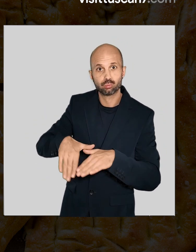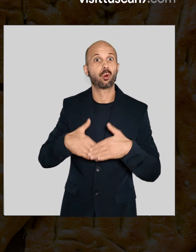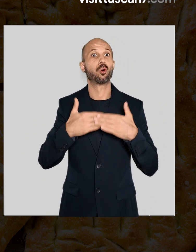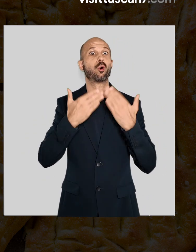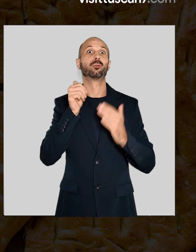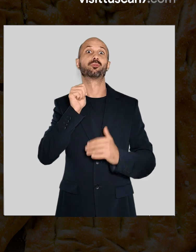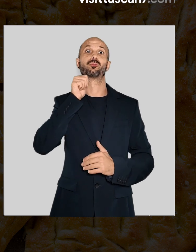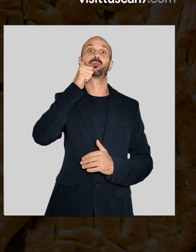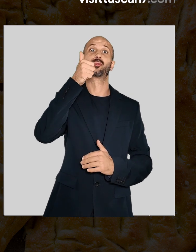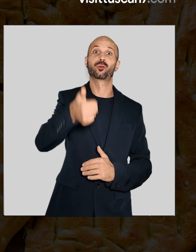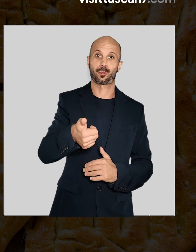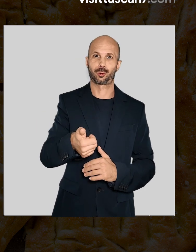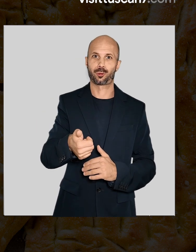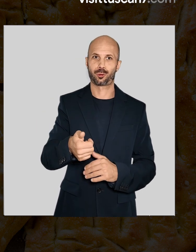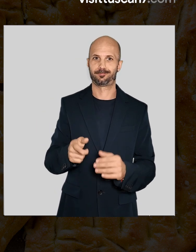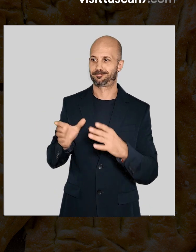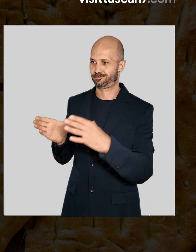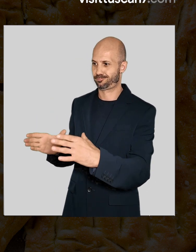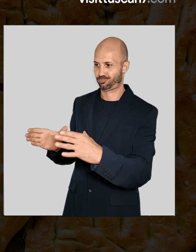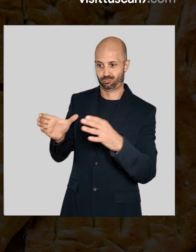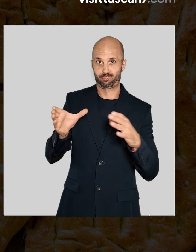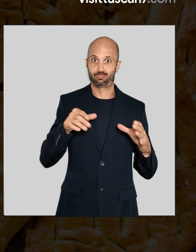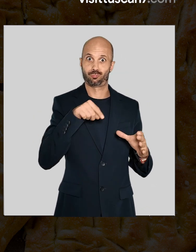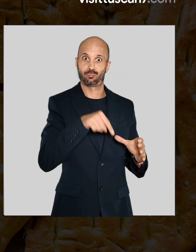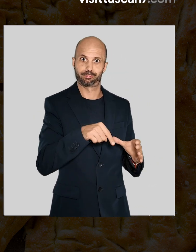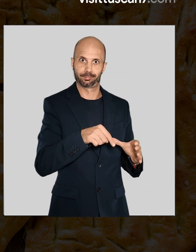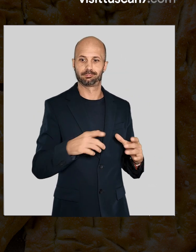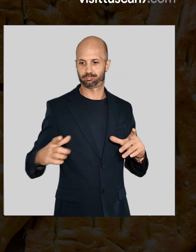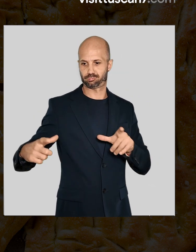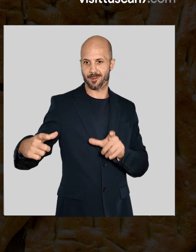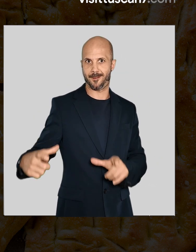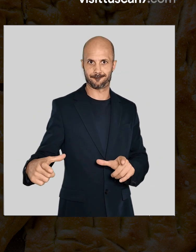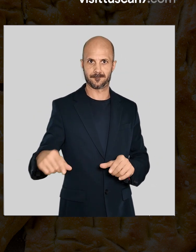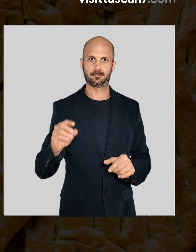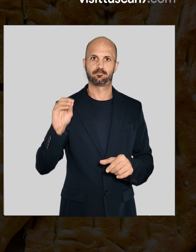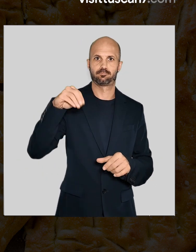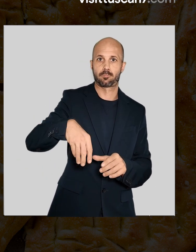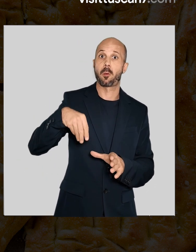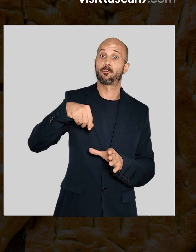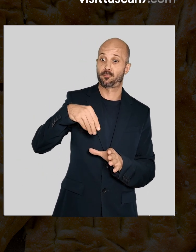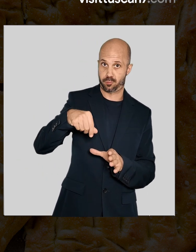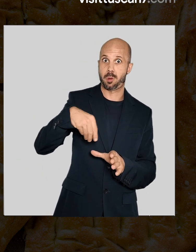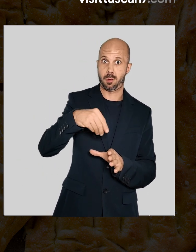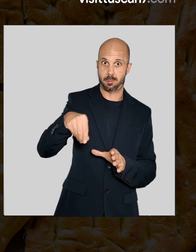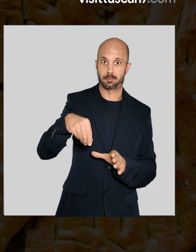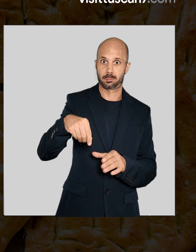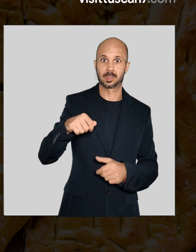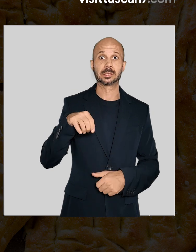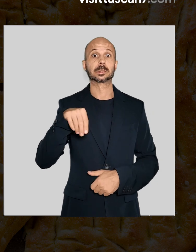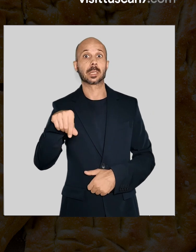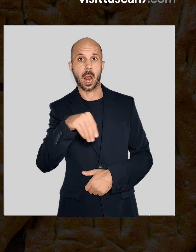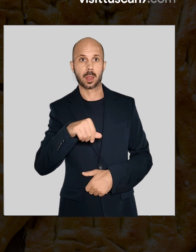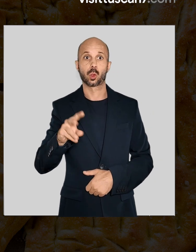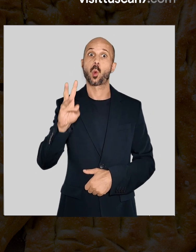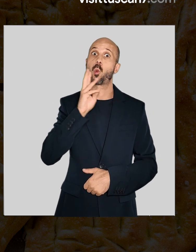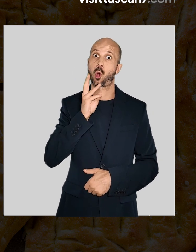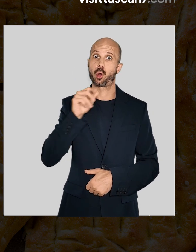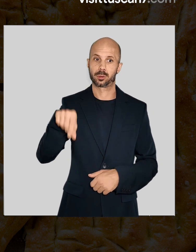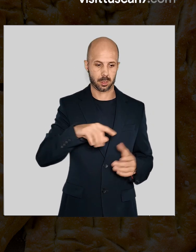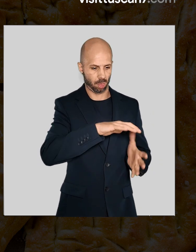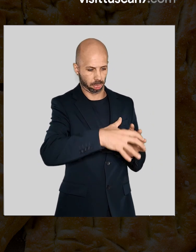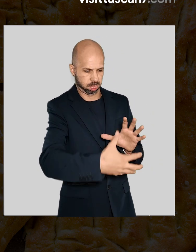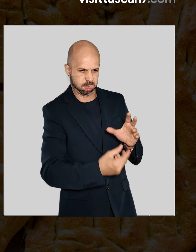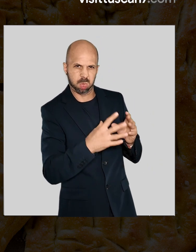The day after. Mix the pre-fermented dough with flour, salt and water and knead until sticky and very soft.